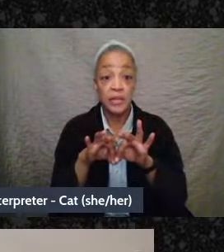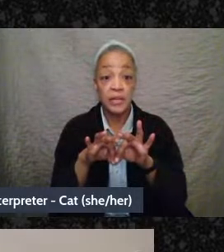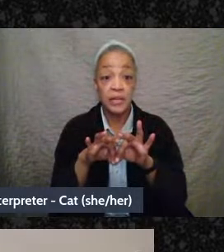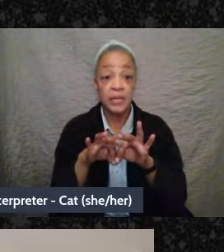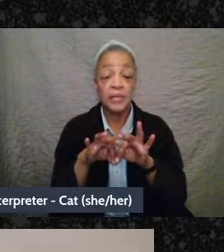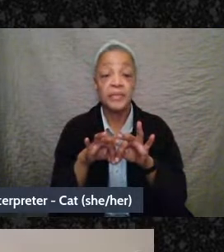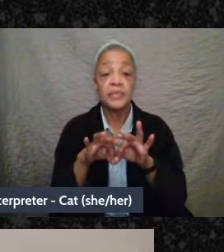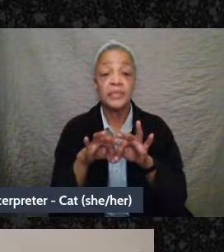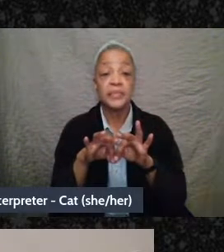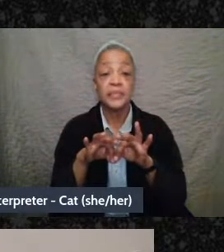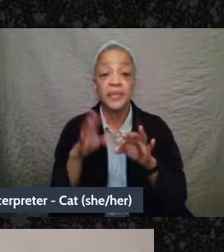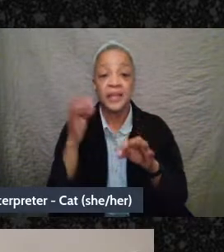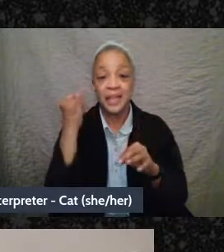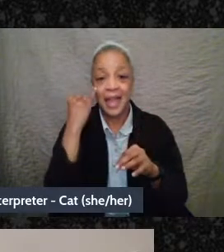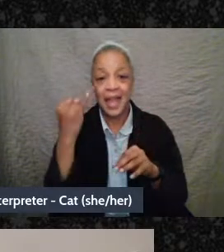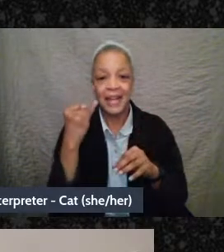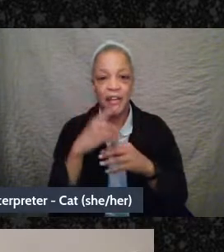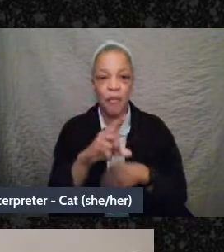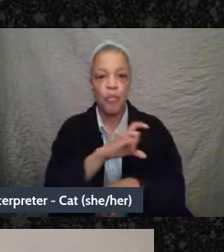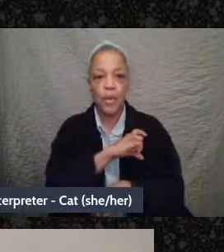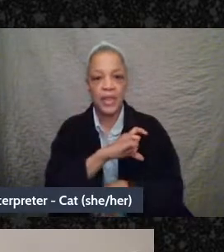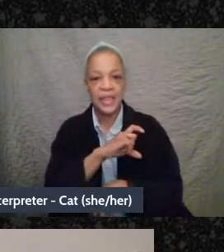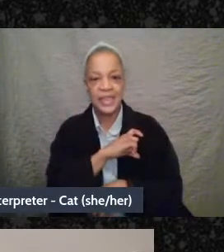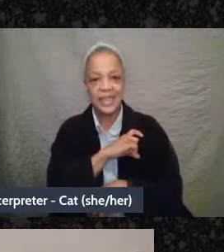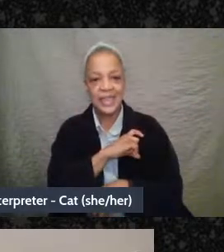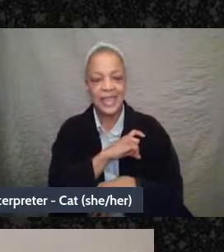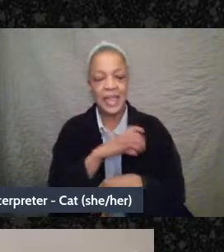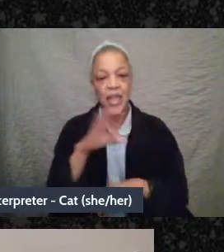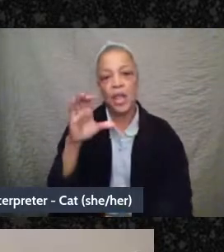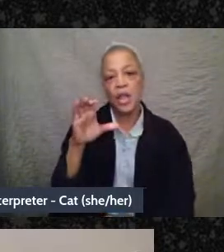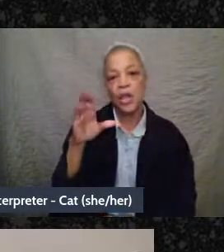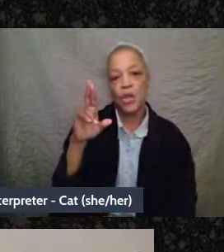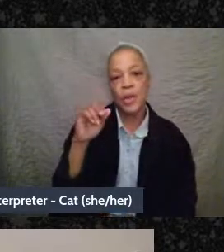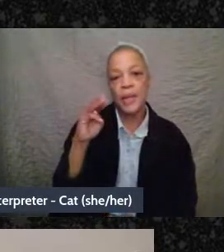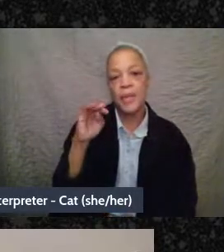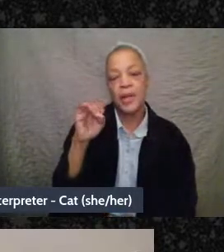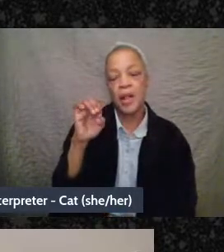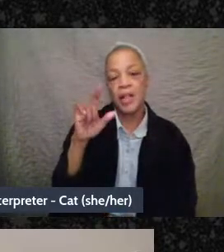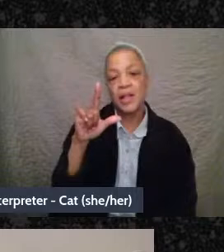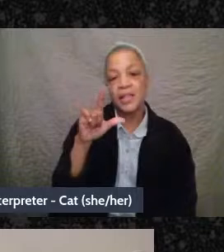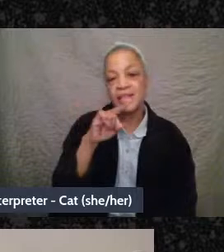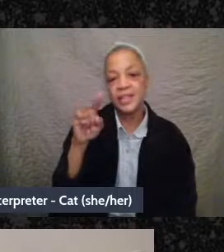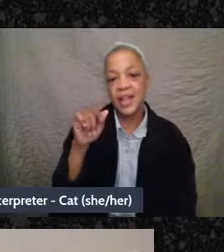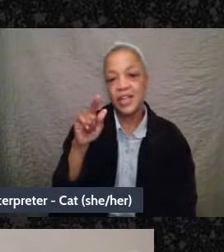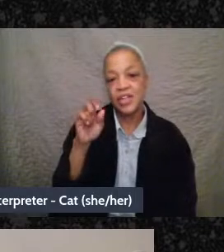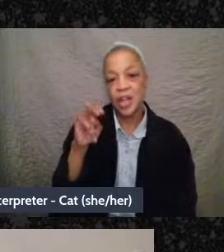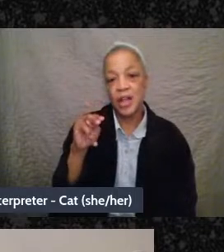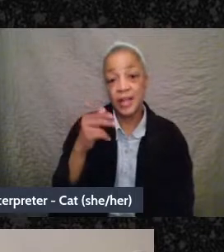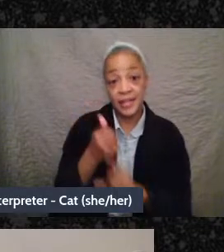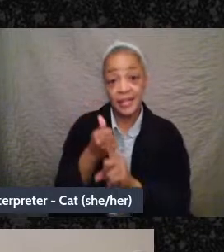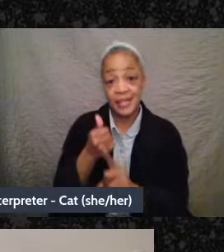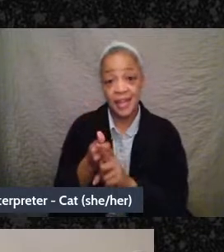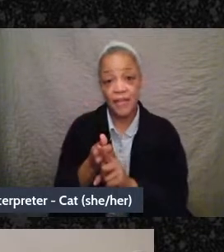unseating the notion of policing and criminalization itself, that we can't say things like treatment,